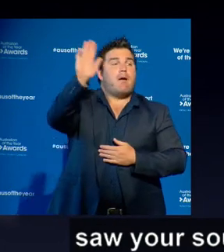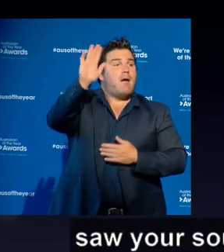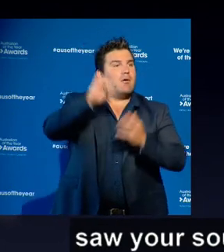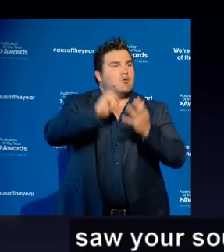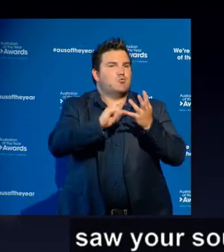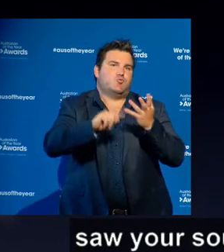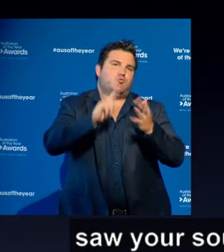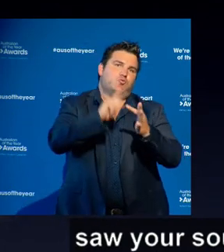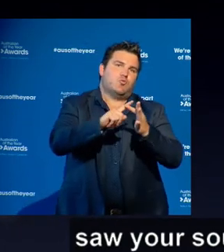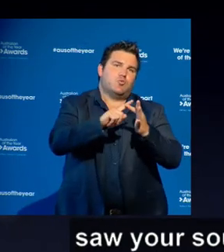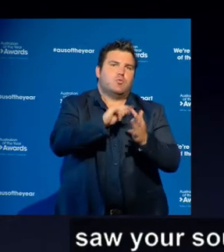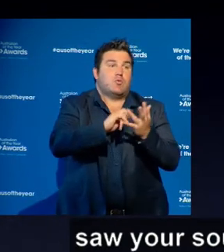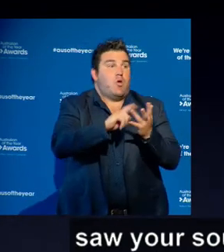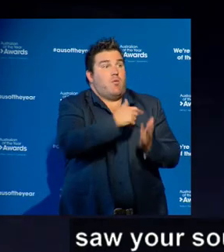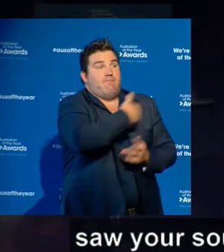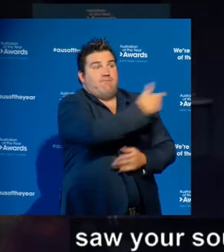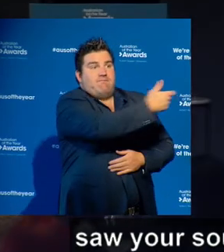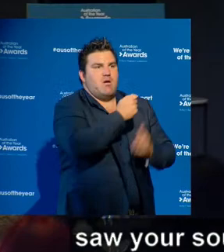the stage.